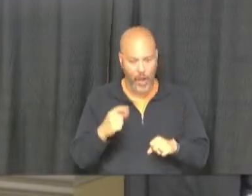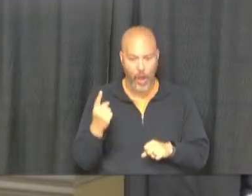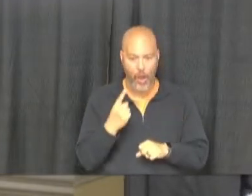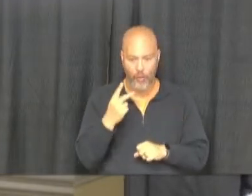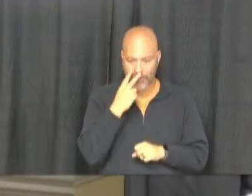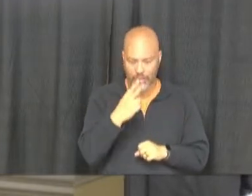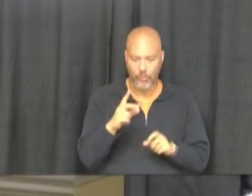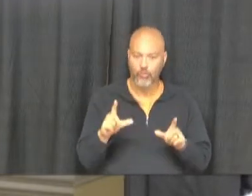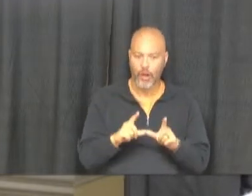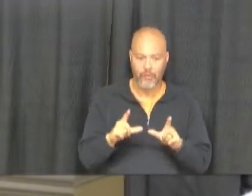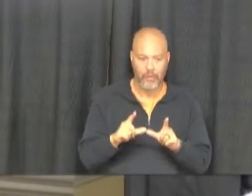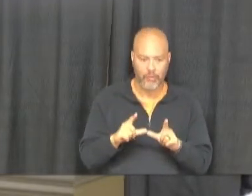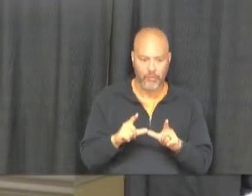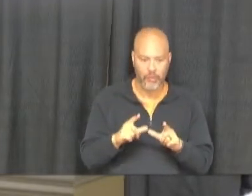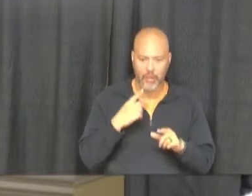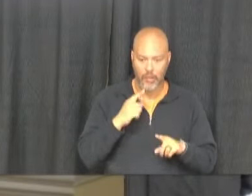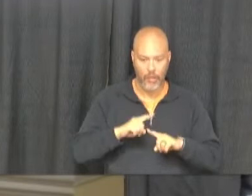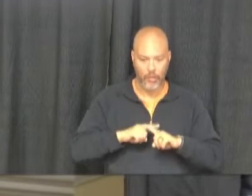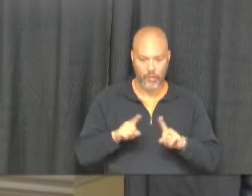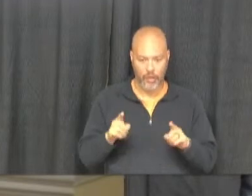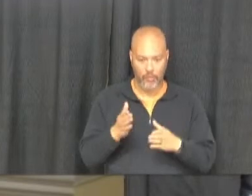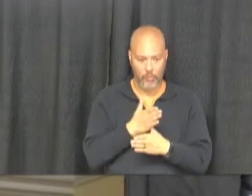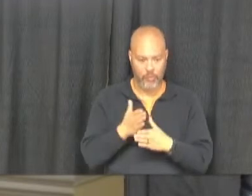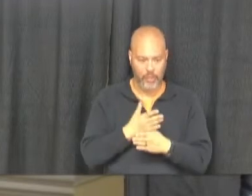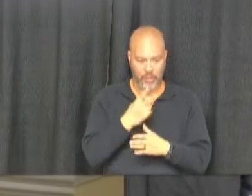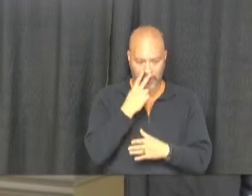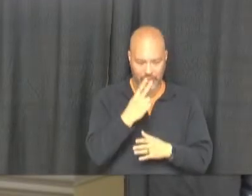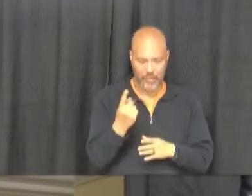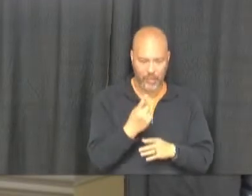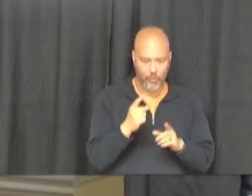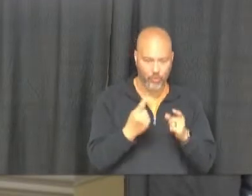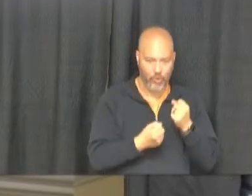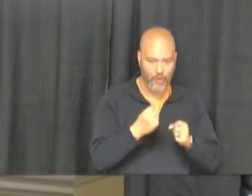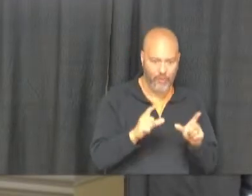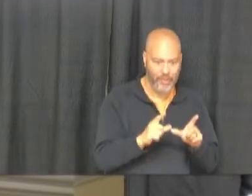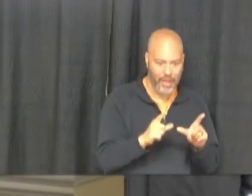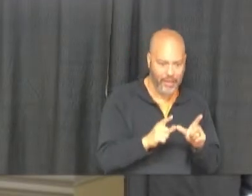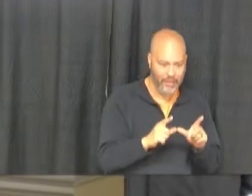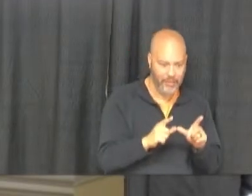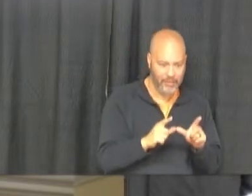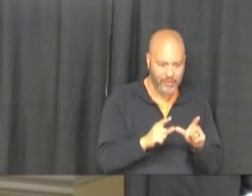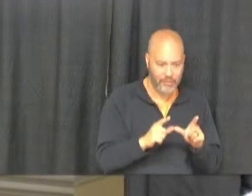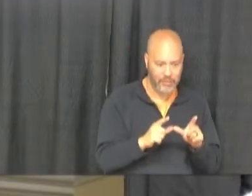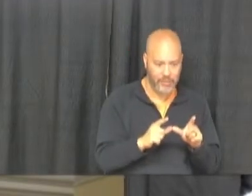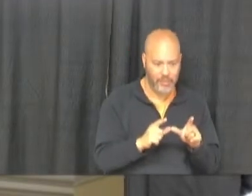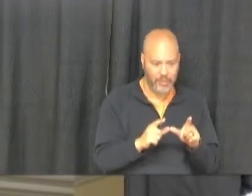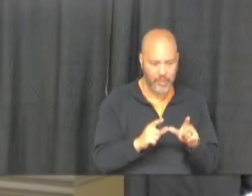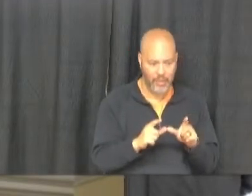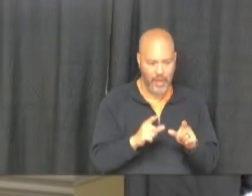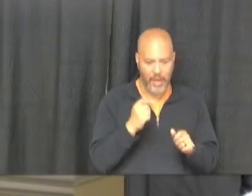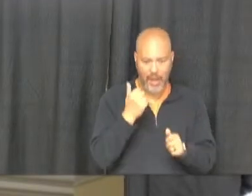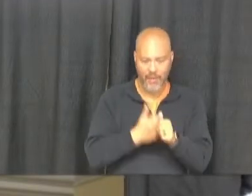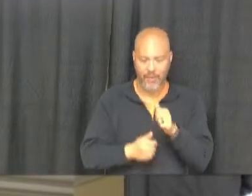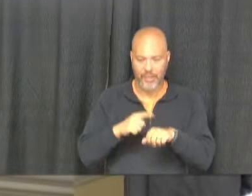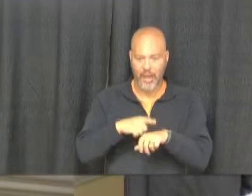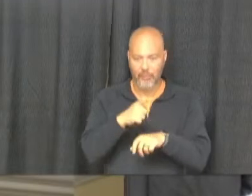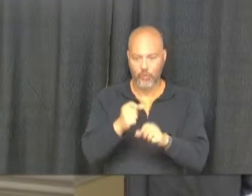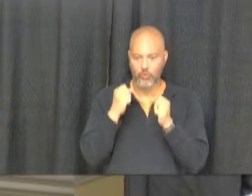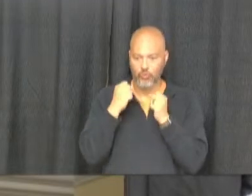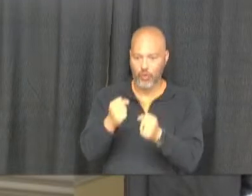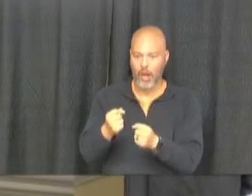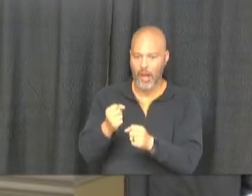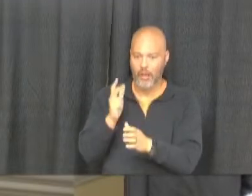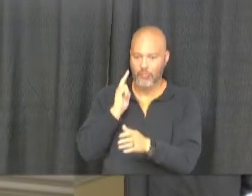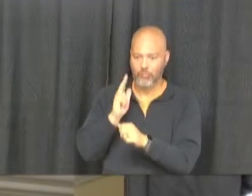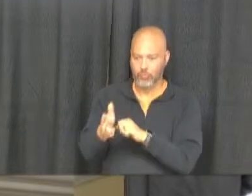see your driver's license. There's a difference between being able to see someone's driver's license and every time you pass 8 lights